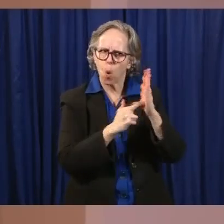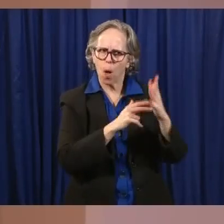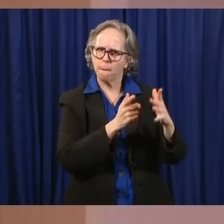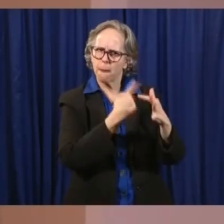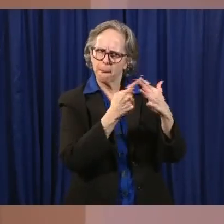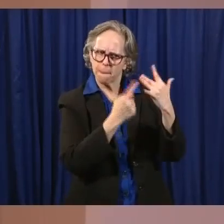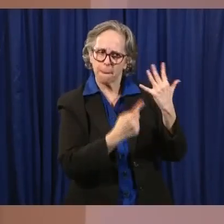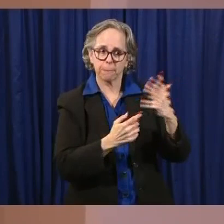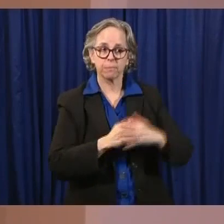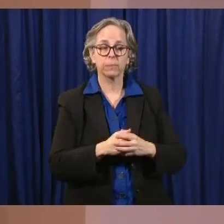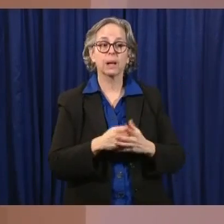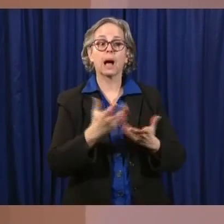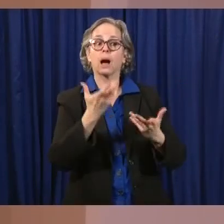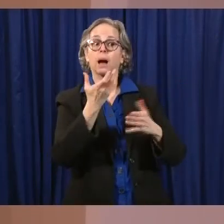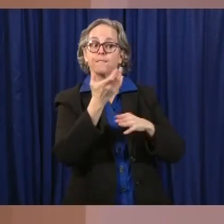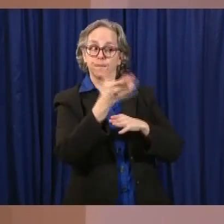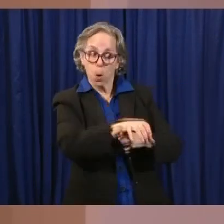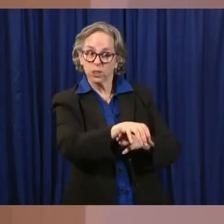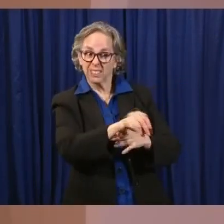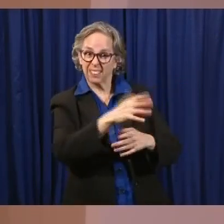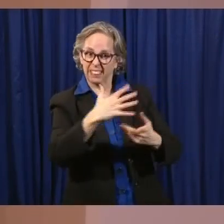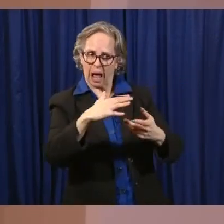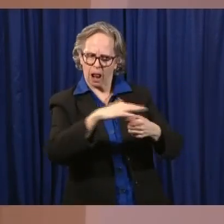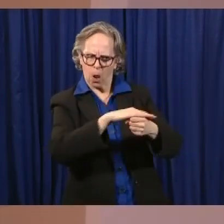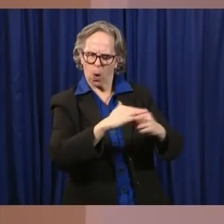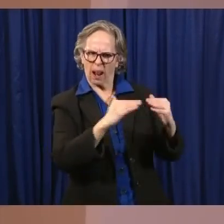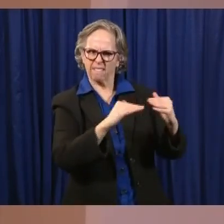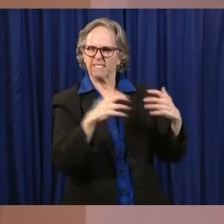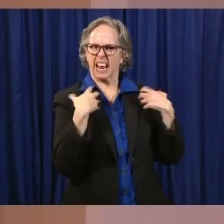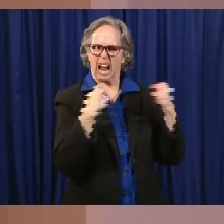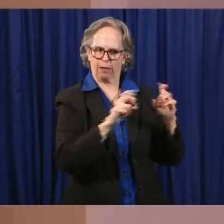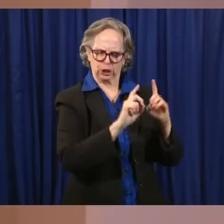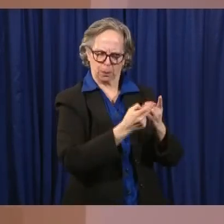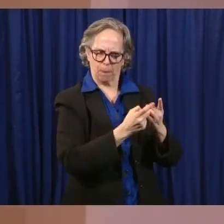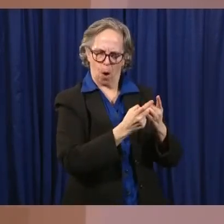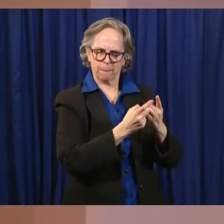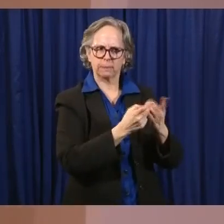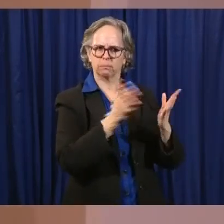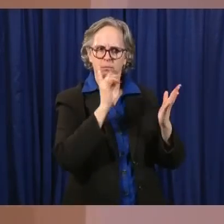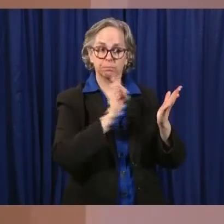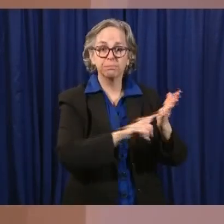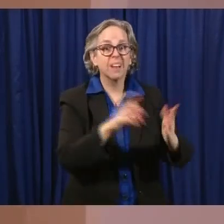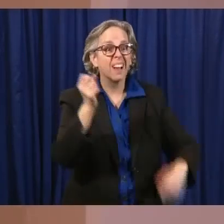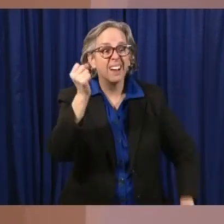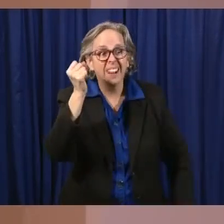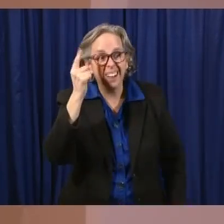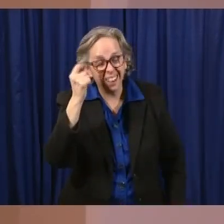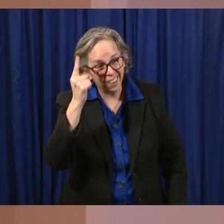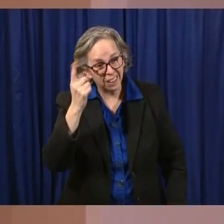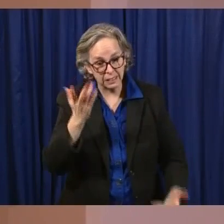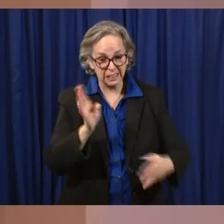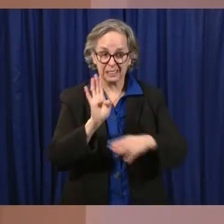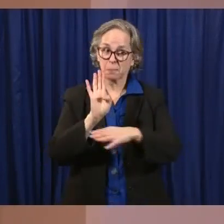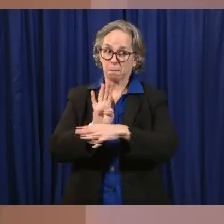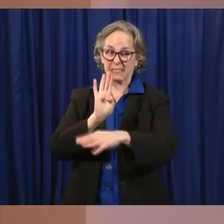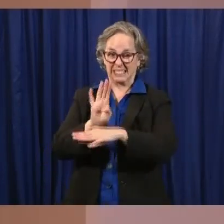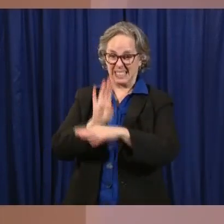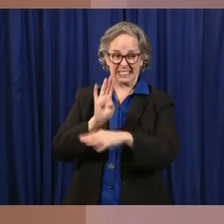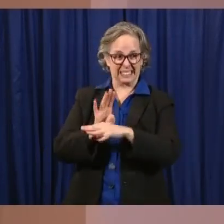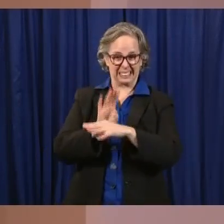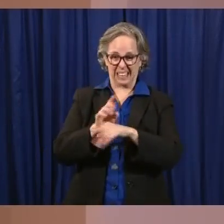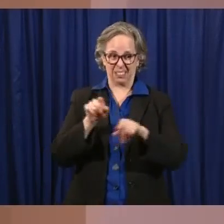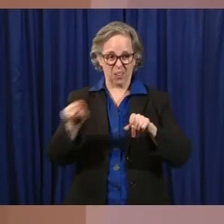level by the health departments, but on occasion there will be a business that operates, or a similar type of business that operates